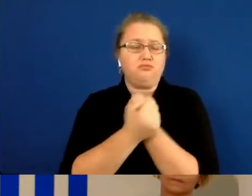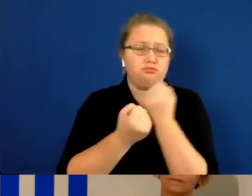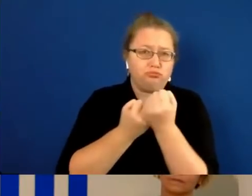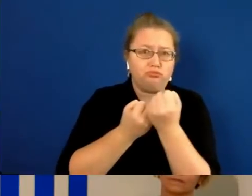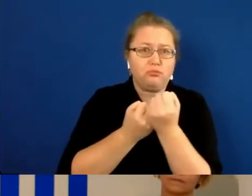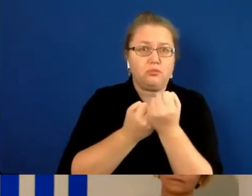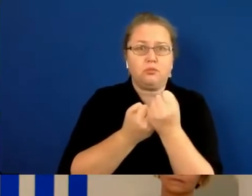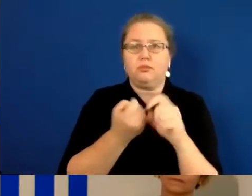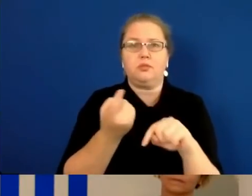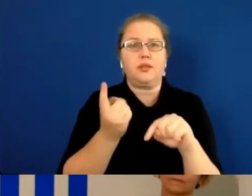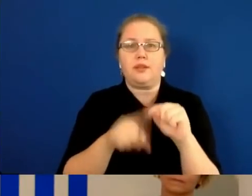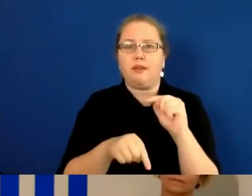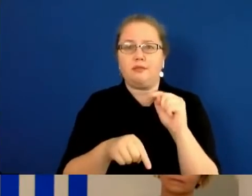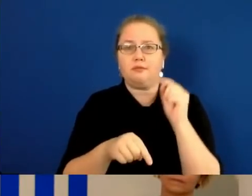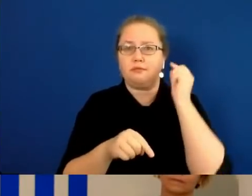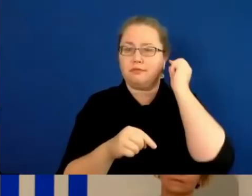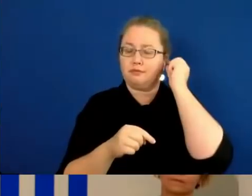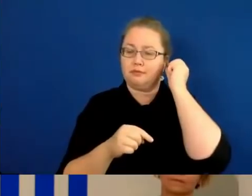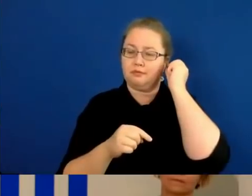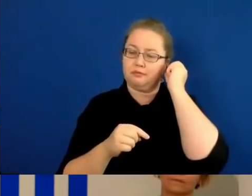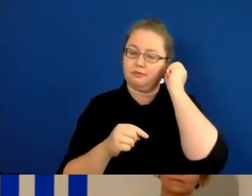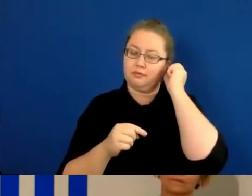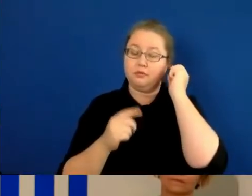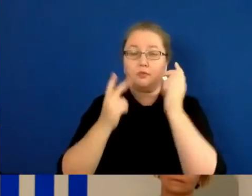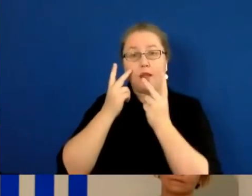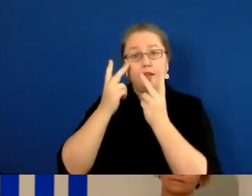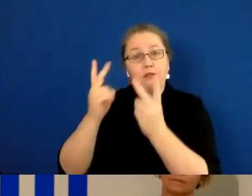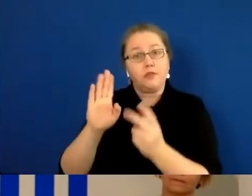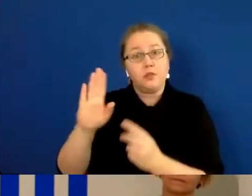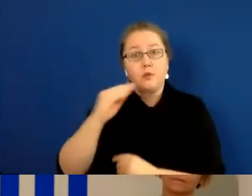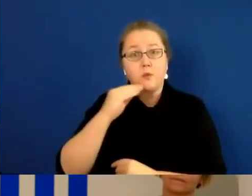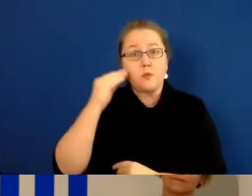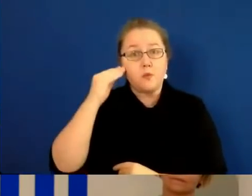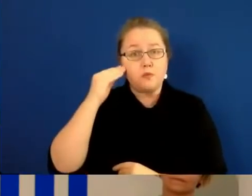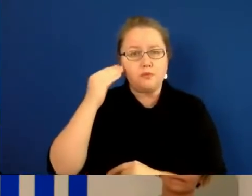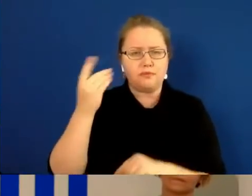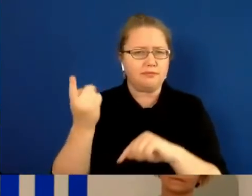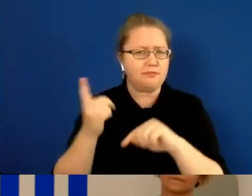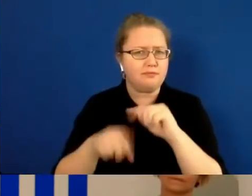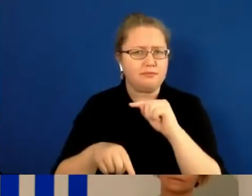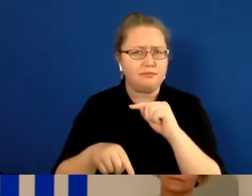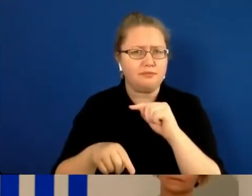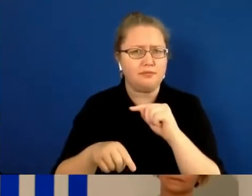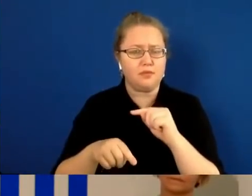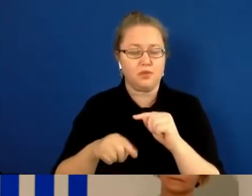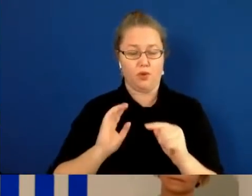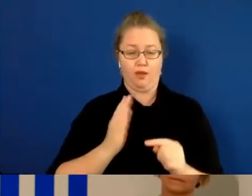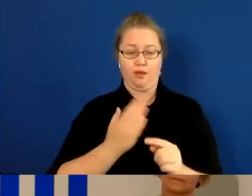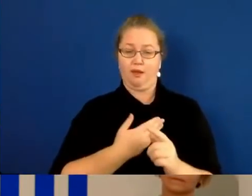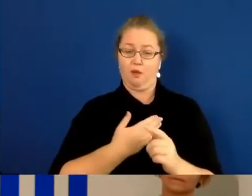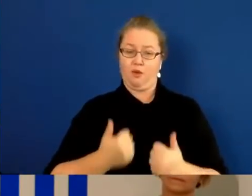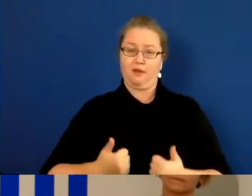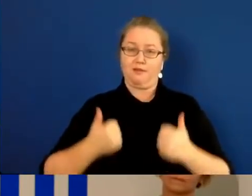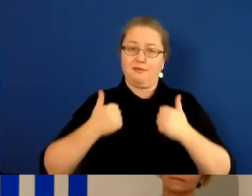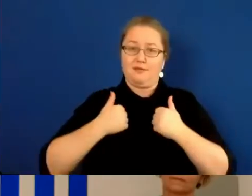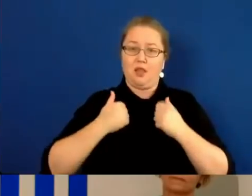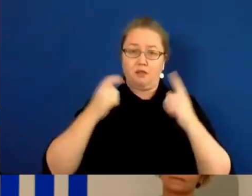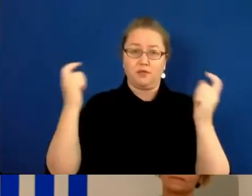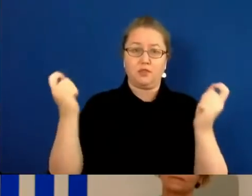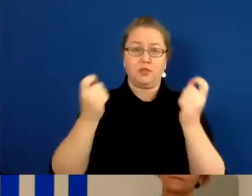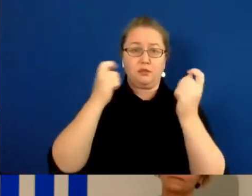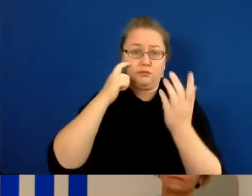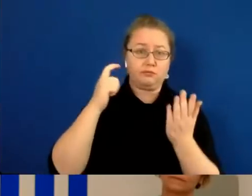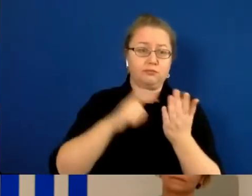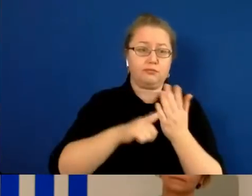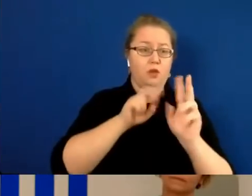everyone, that we are with them in these difficult times, and we know how difficult that is. Indeed, I think part of the challenge in these times, part of the